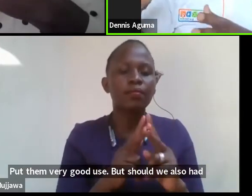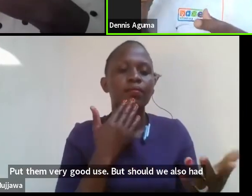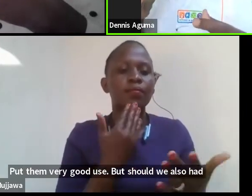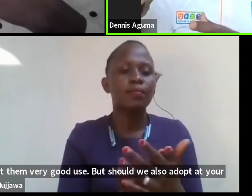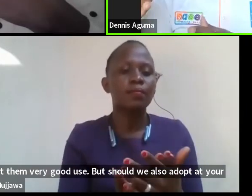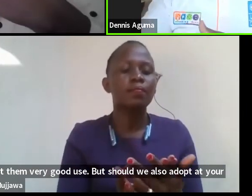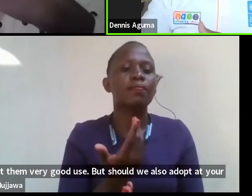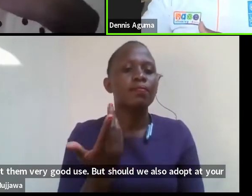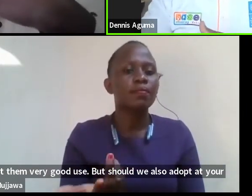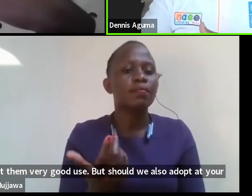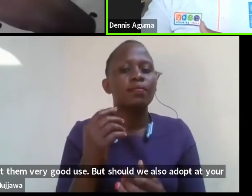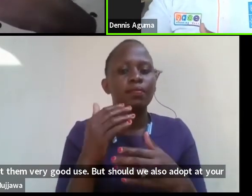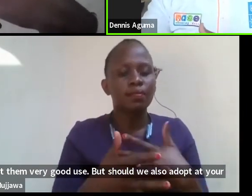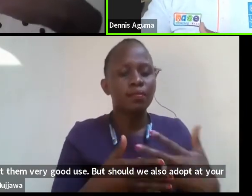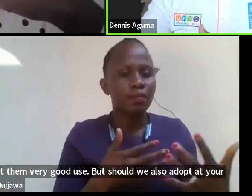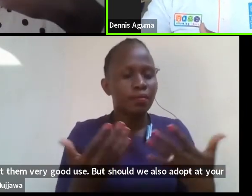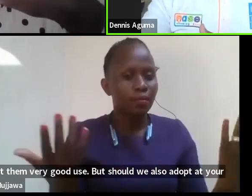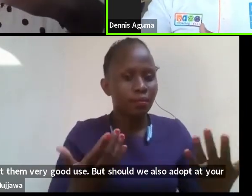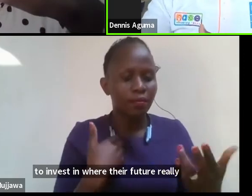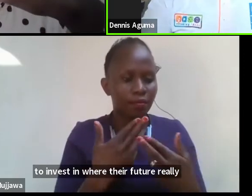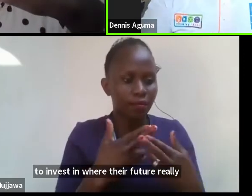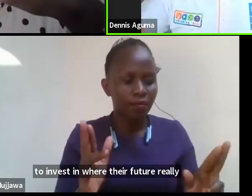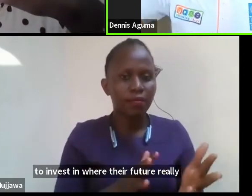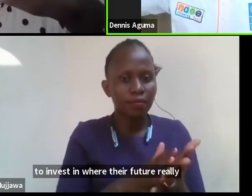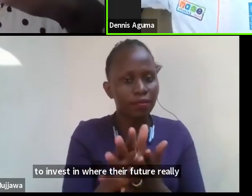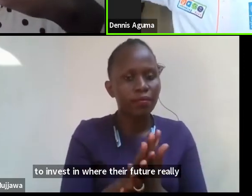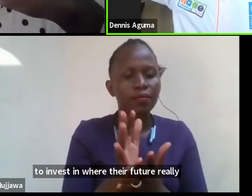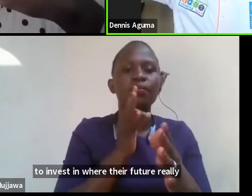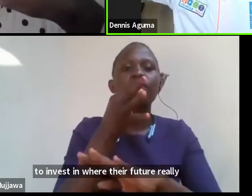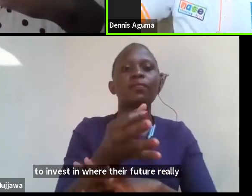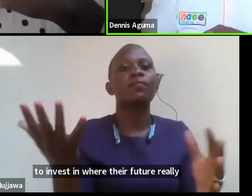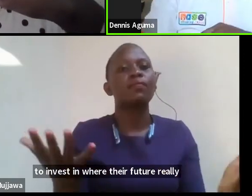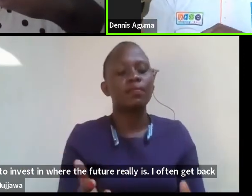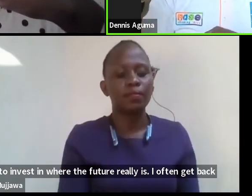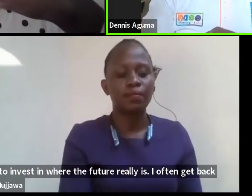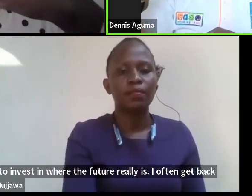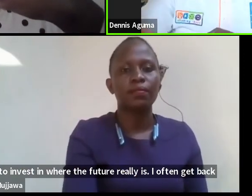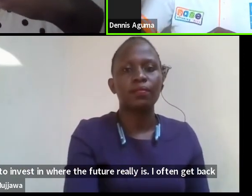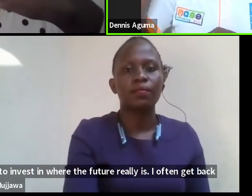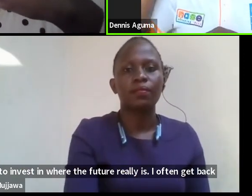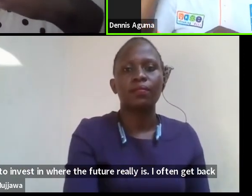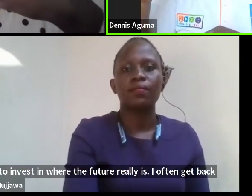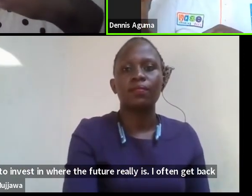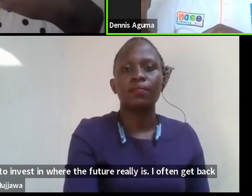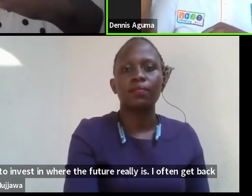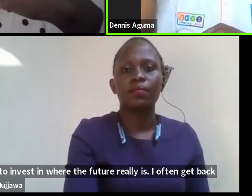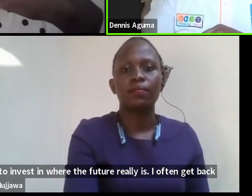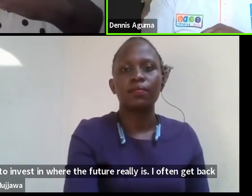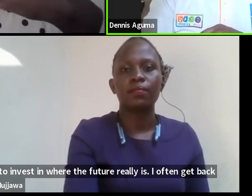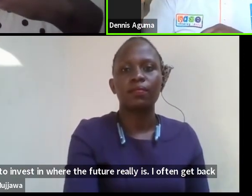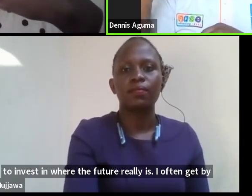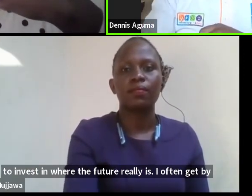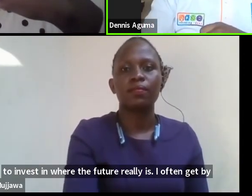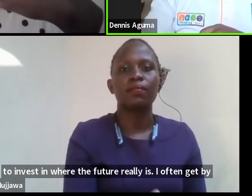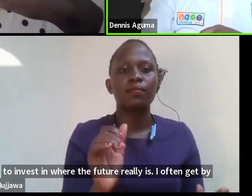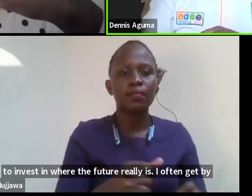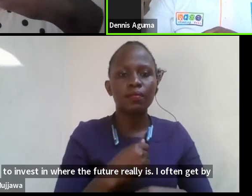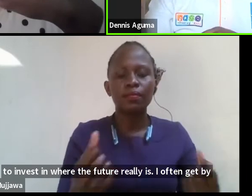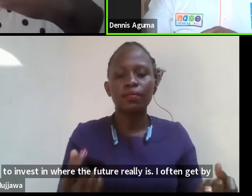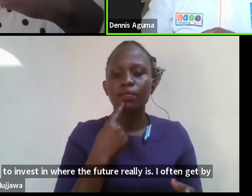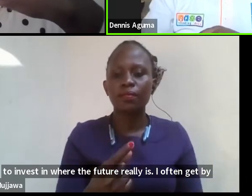where we begin to invest in where the future really is? I often get perturbed by the amount of pollution. I can't tell you, when I'm